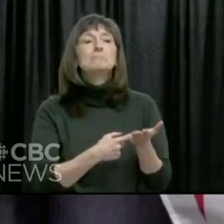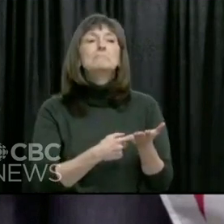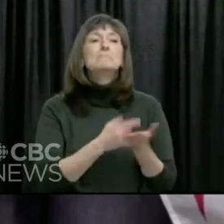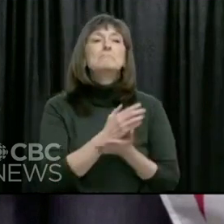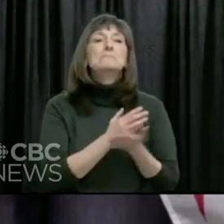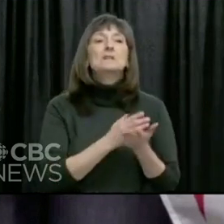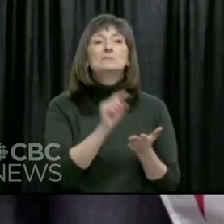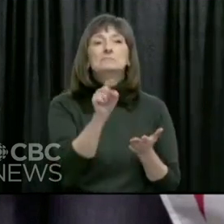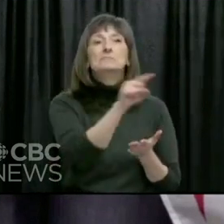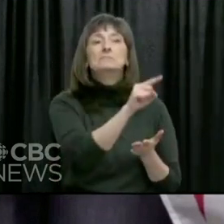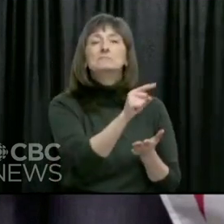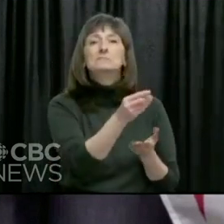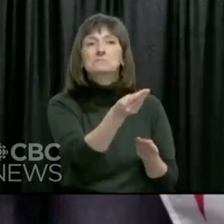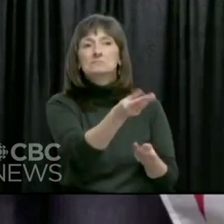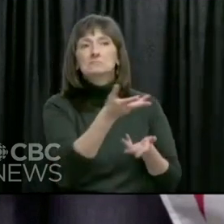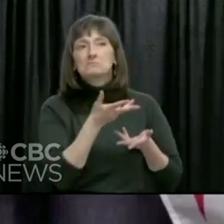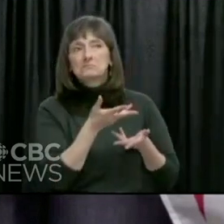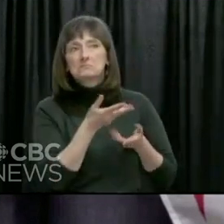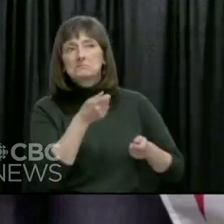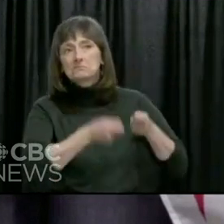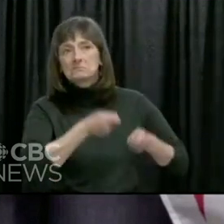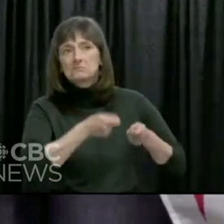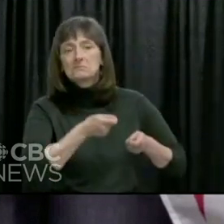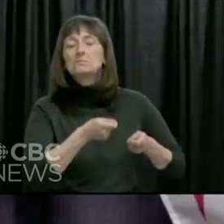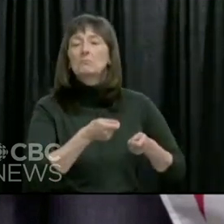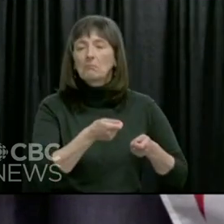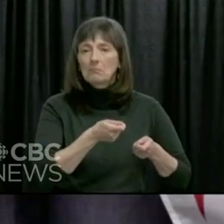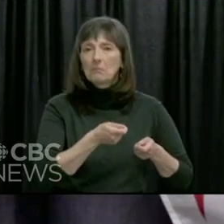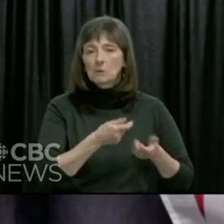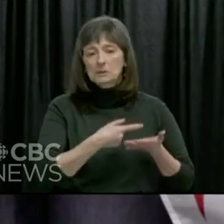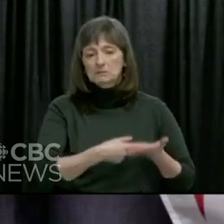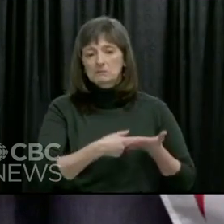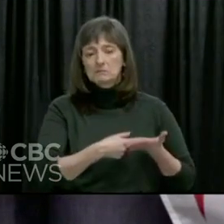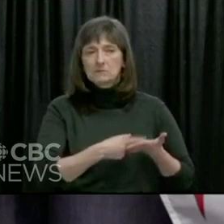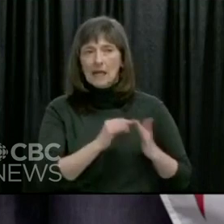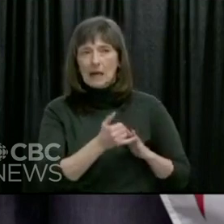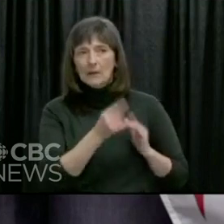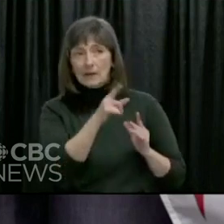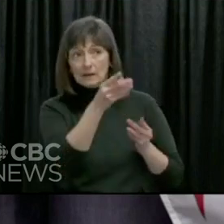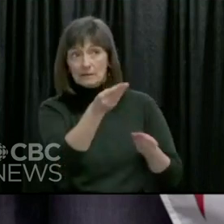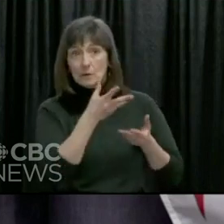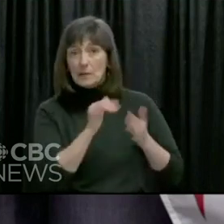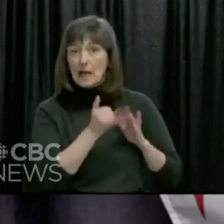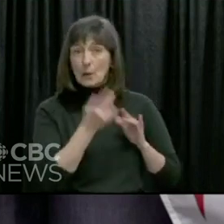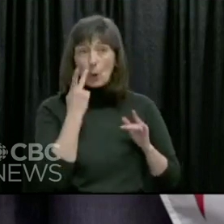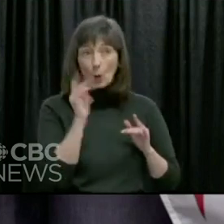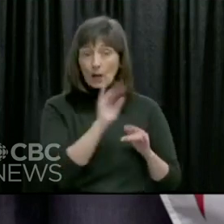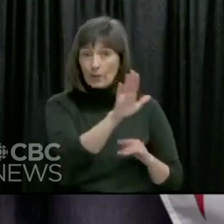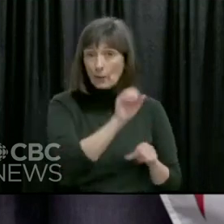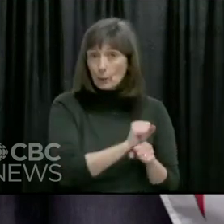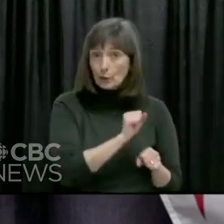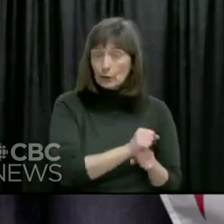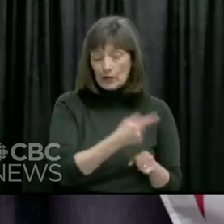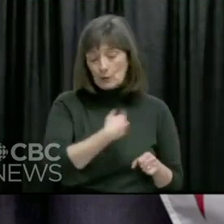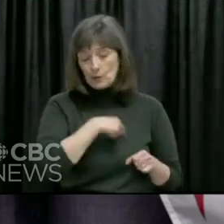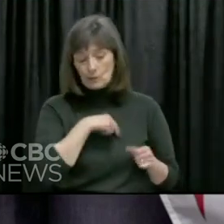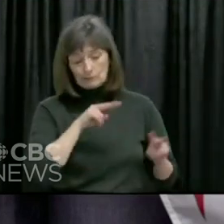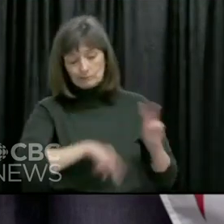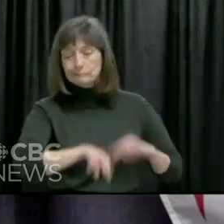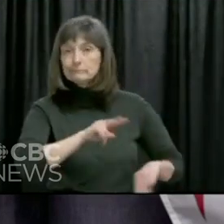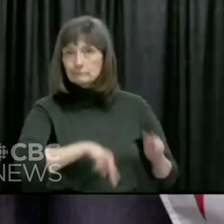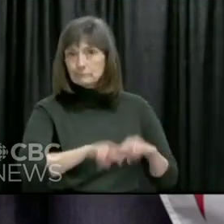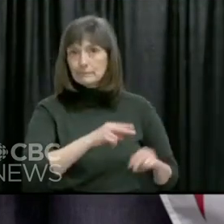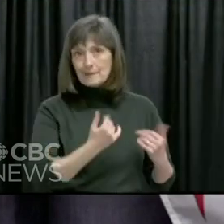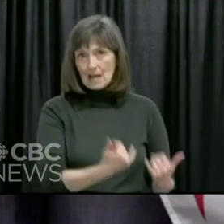feedback from those groups, and we will be looking at the information that they've given us. And the